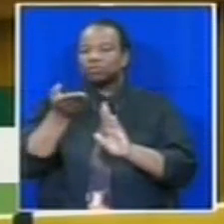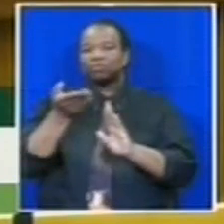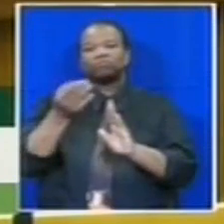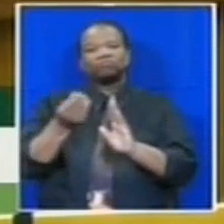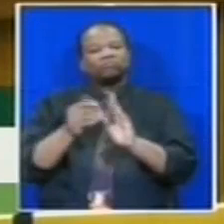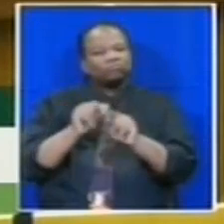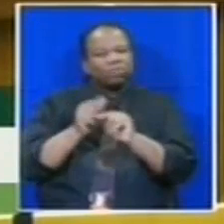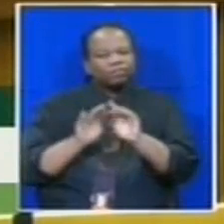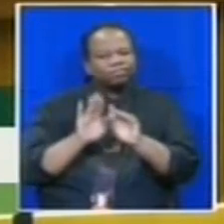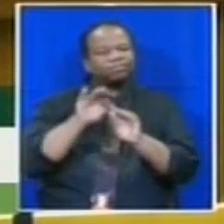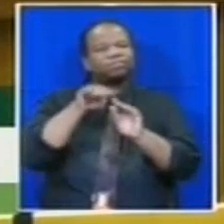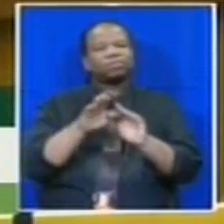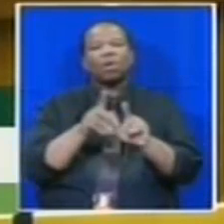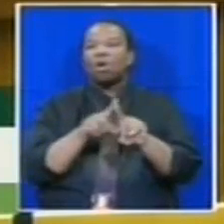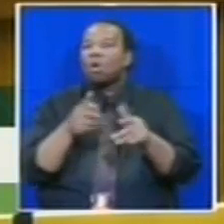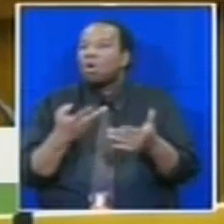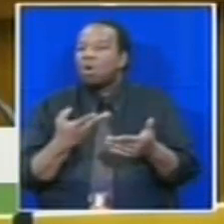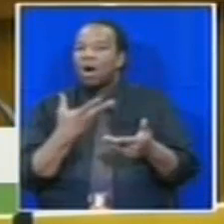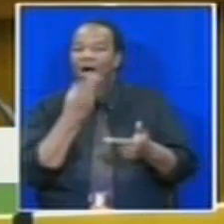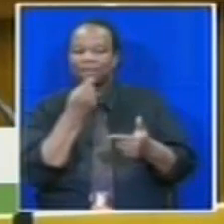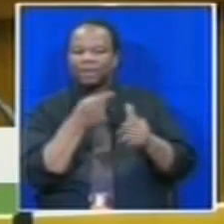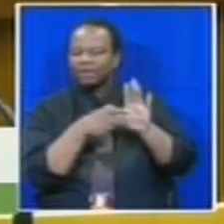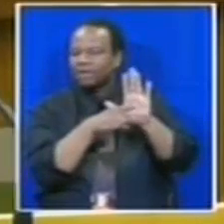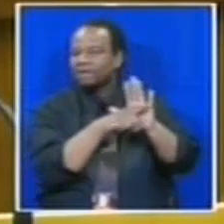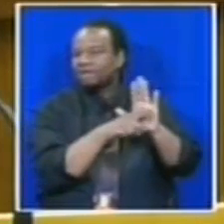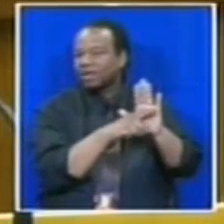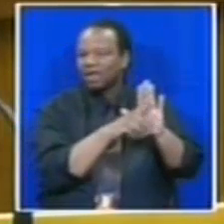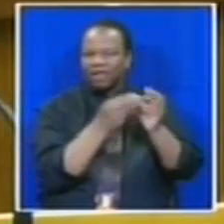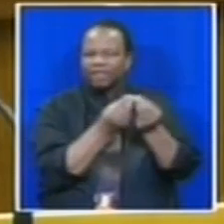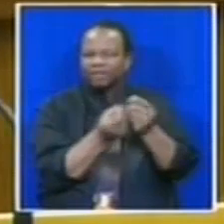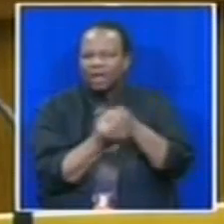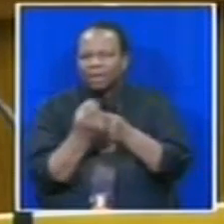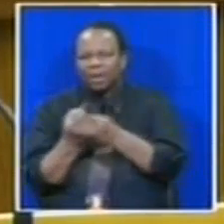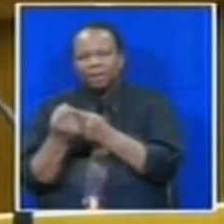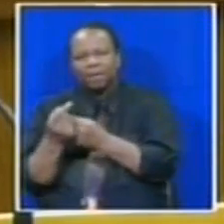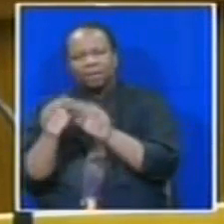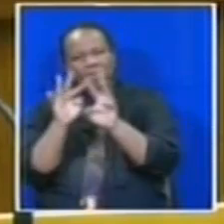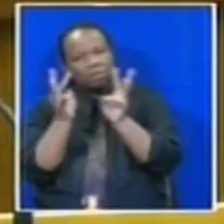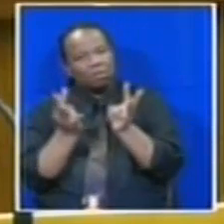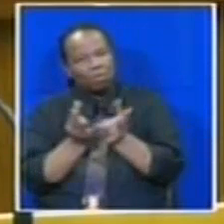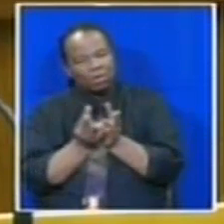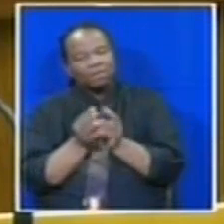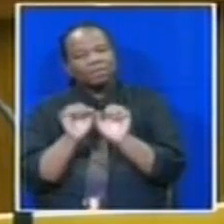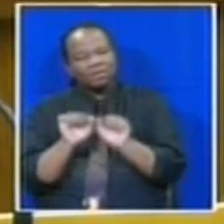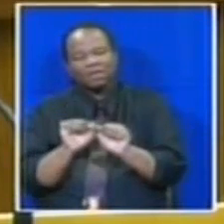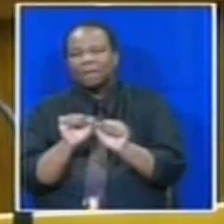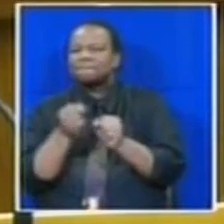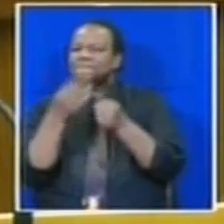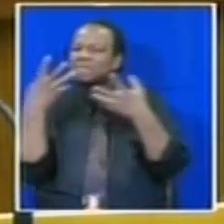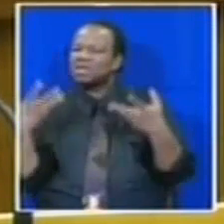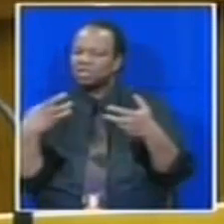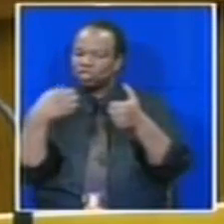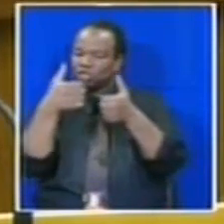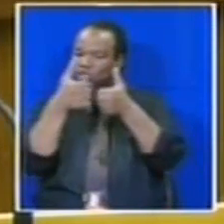is not just the unsettling effects of various other events that are going on. These are considerable challenges, Honorable